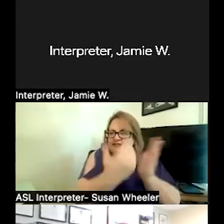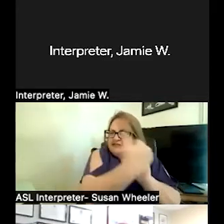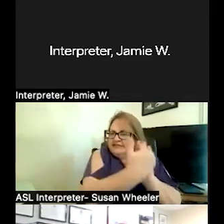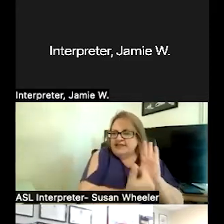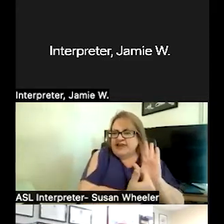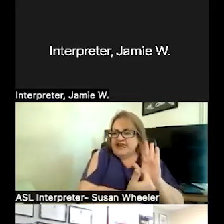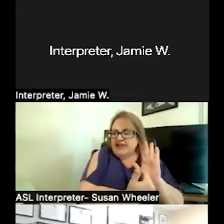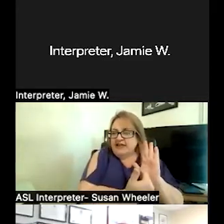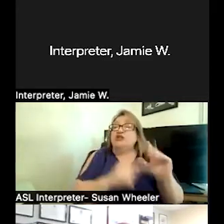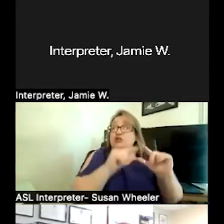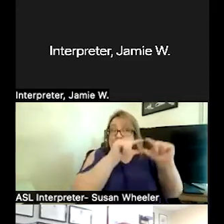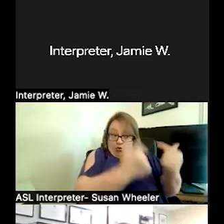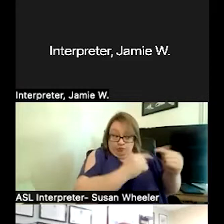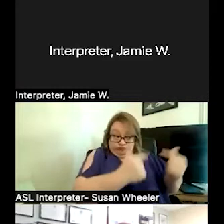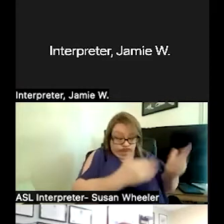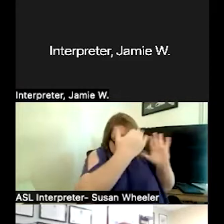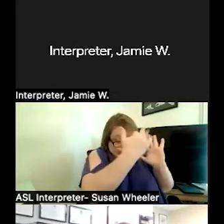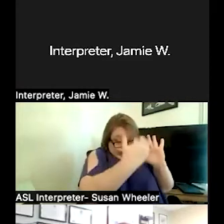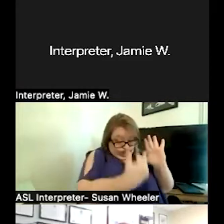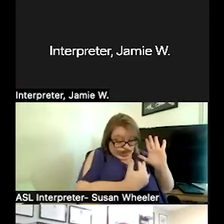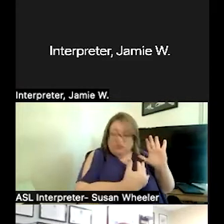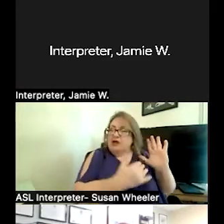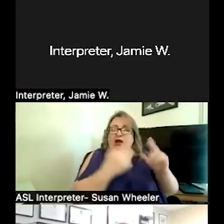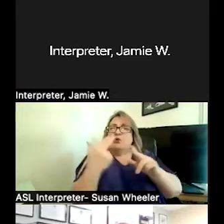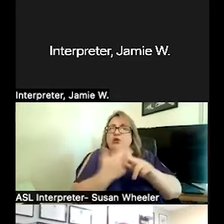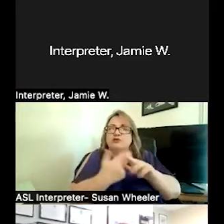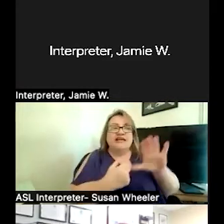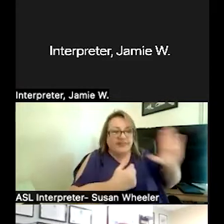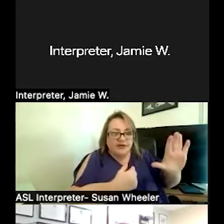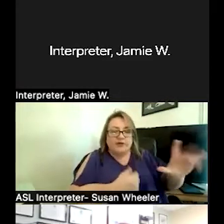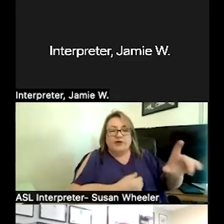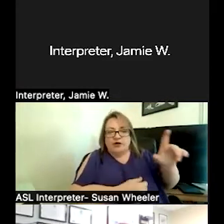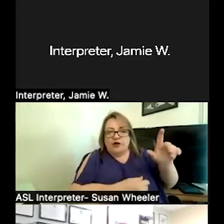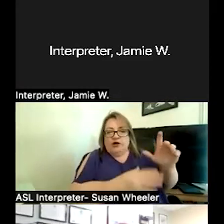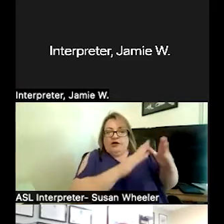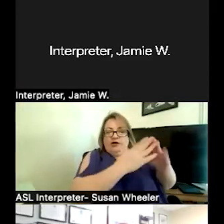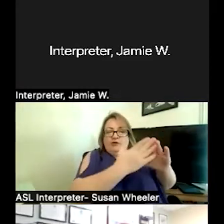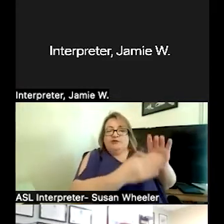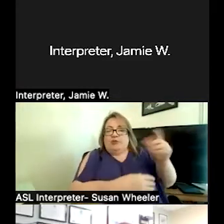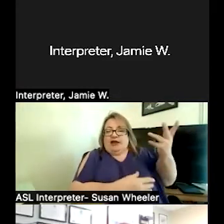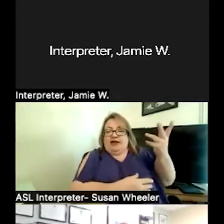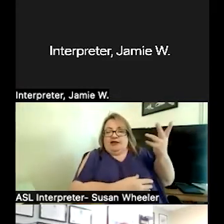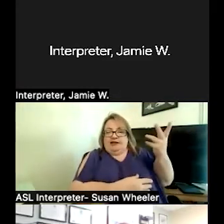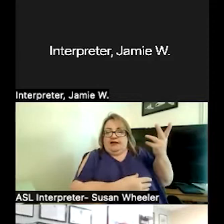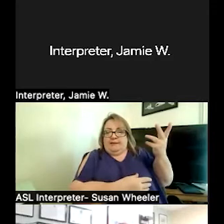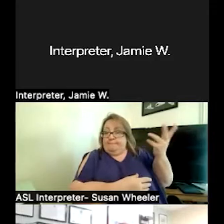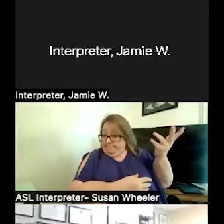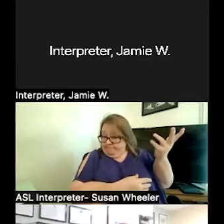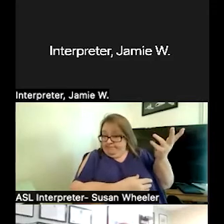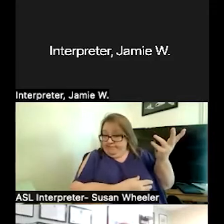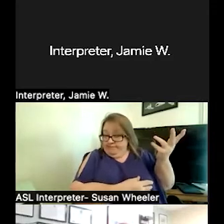functional needs grouping using the access and functional needs communities that we based the